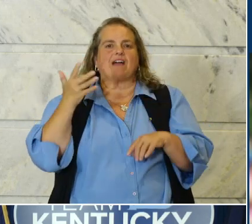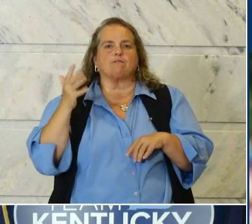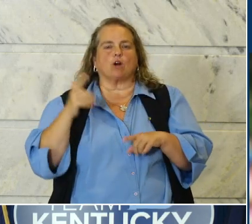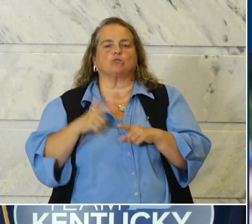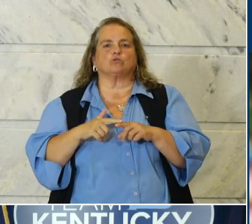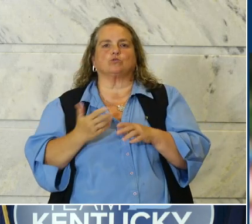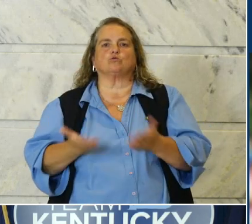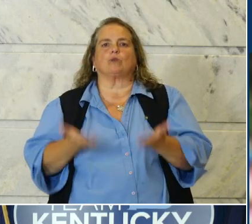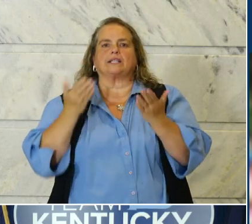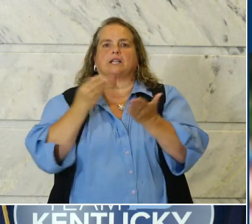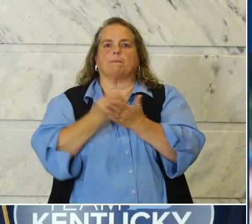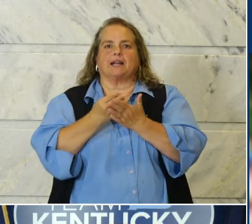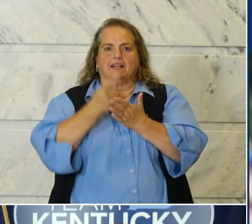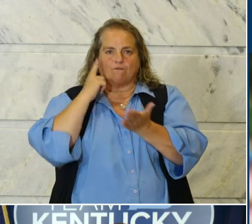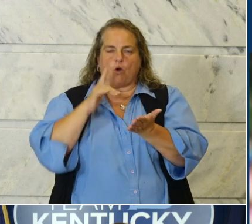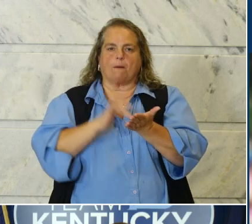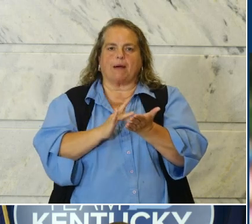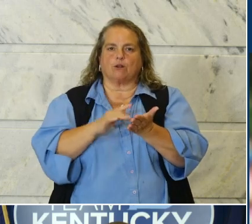medical research.